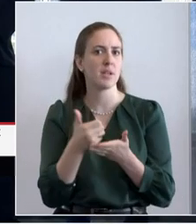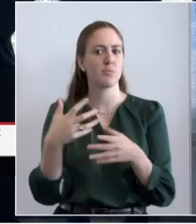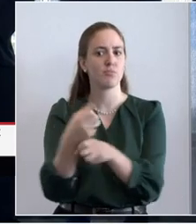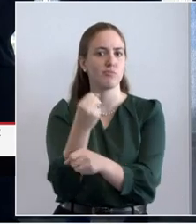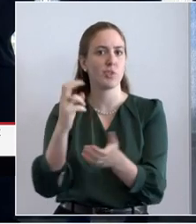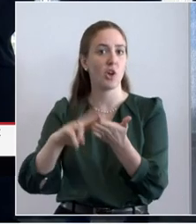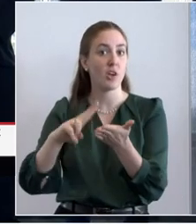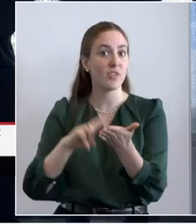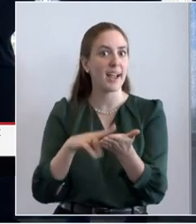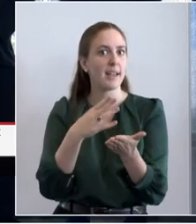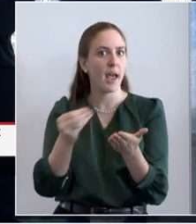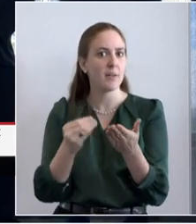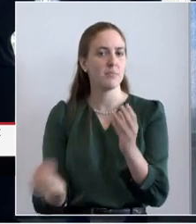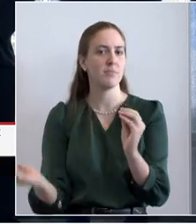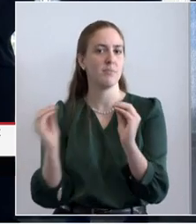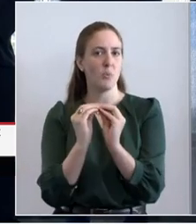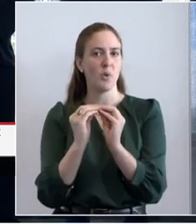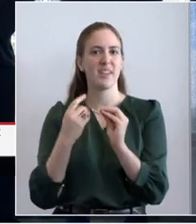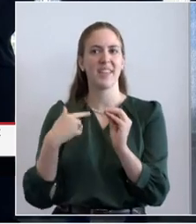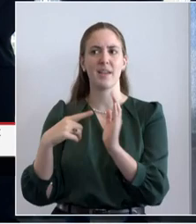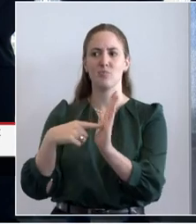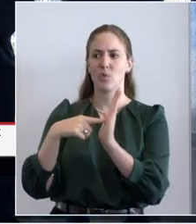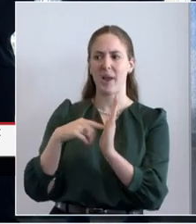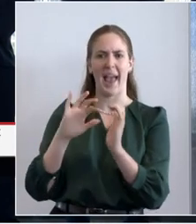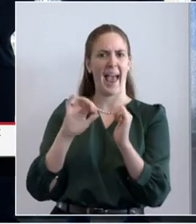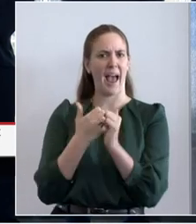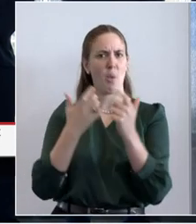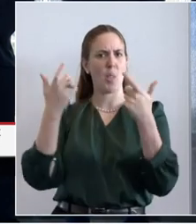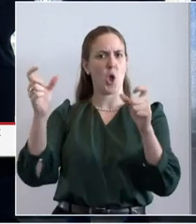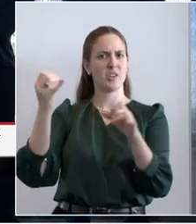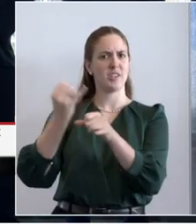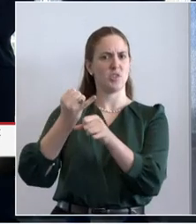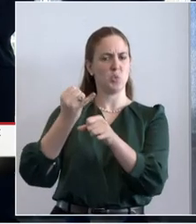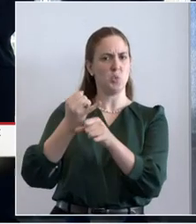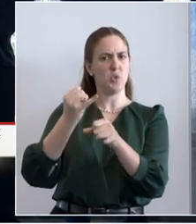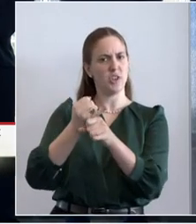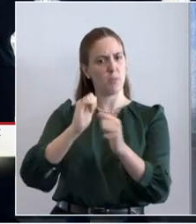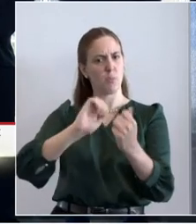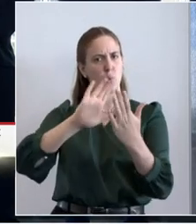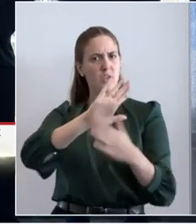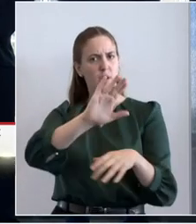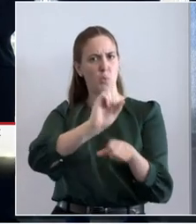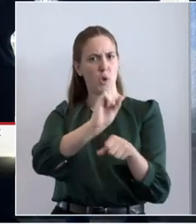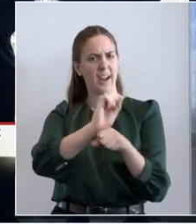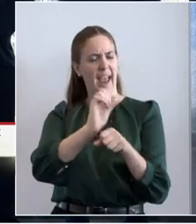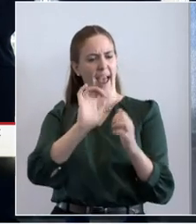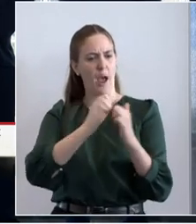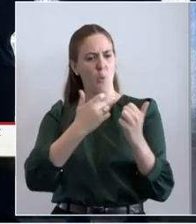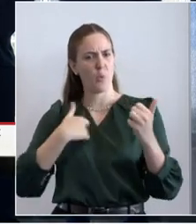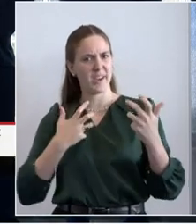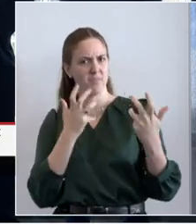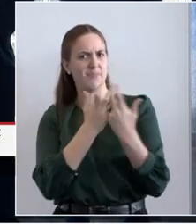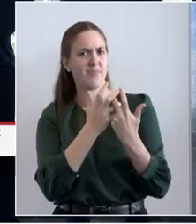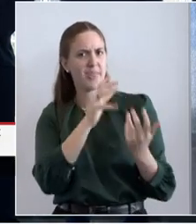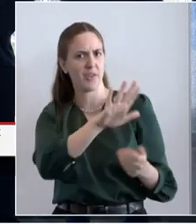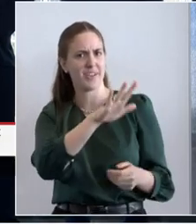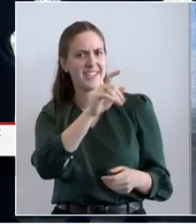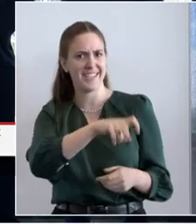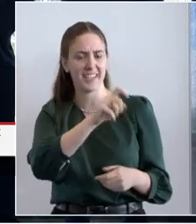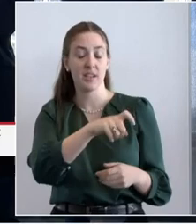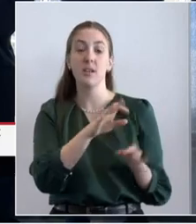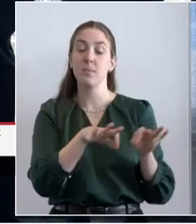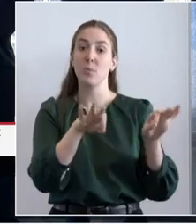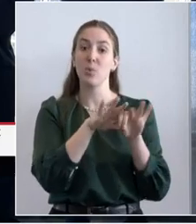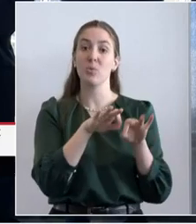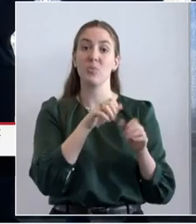us. It has taught us how large institutions approach their work and meet their needs. And that's very important when you're trying to work with an